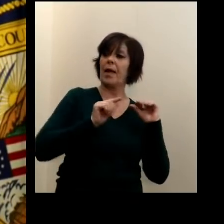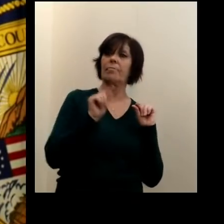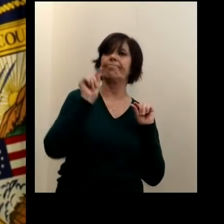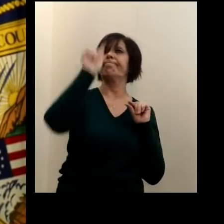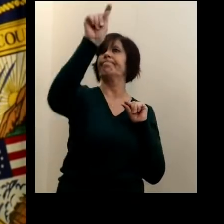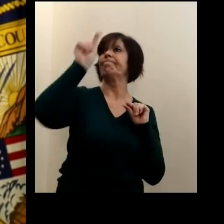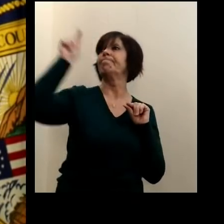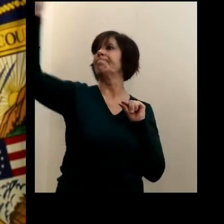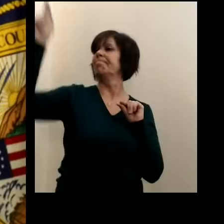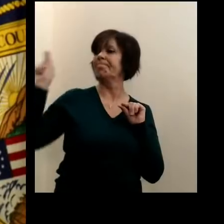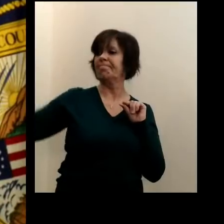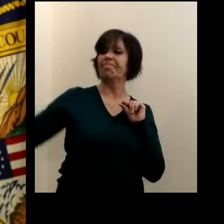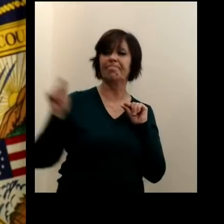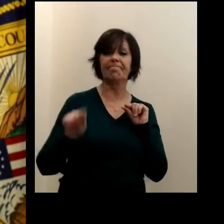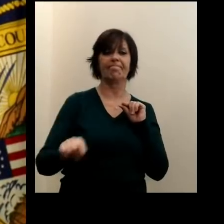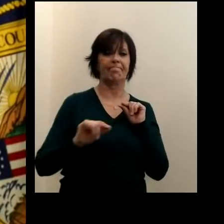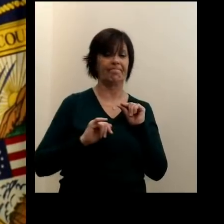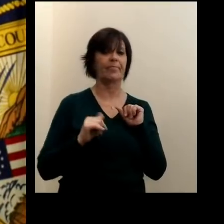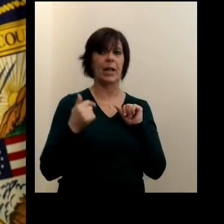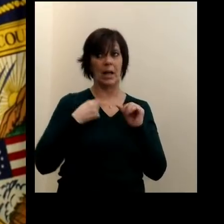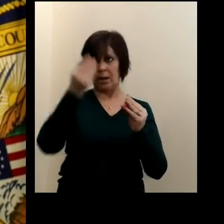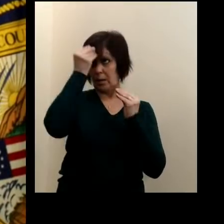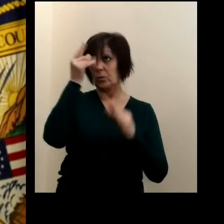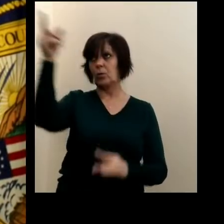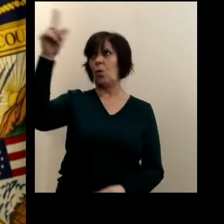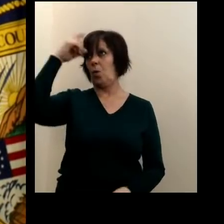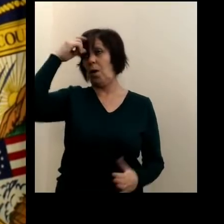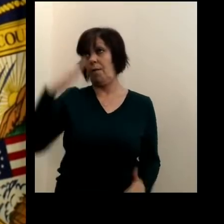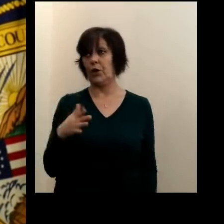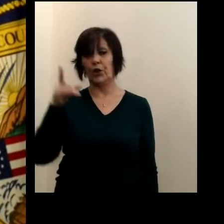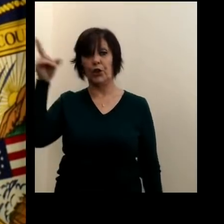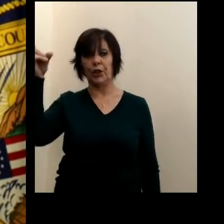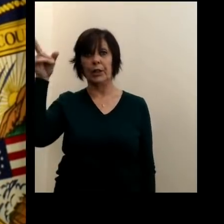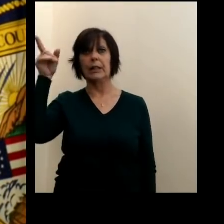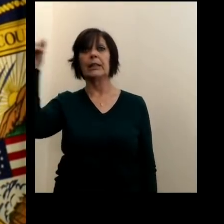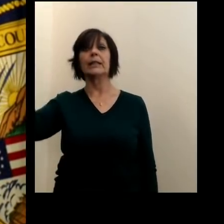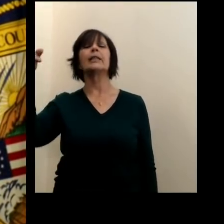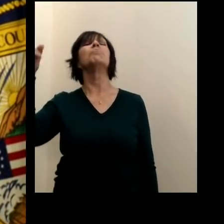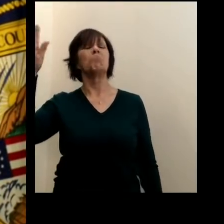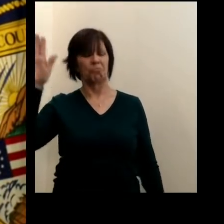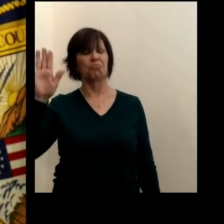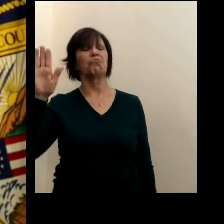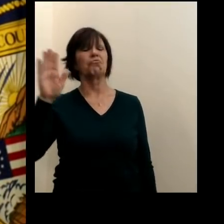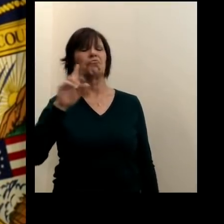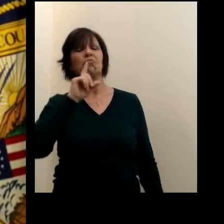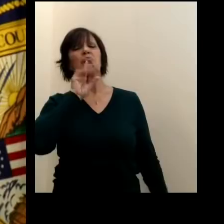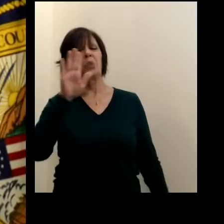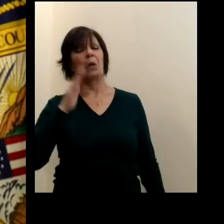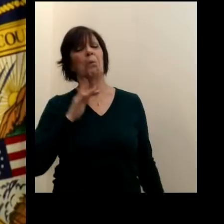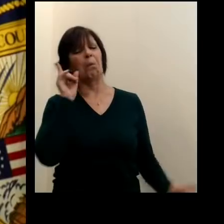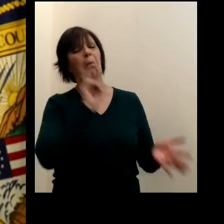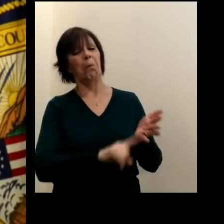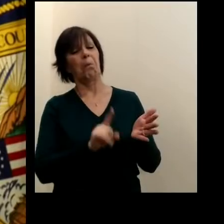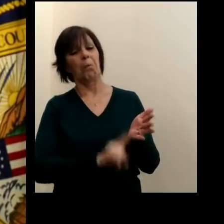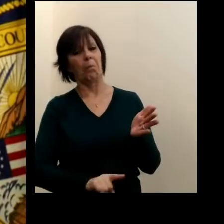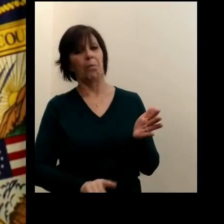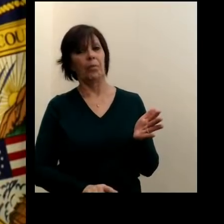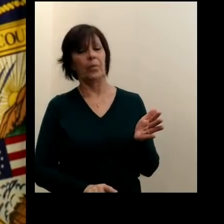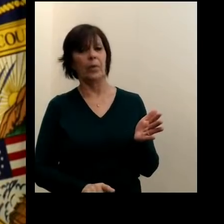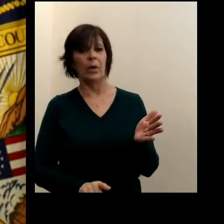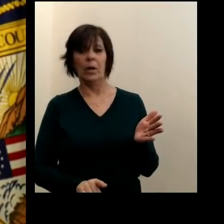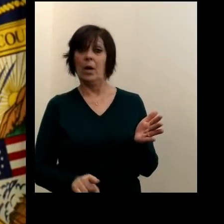of New York State. I have told the governor that. He gave me his word. They were looking at it. I hope they move